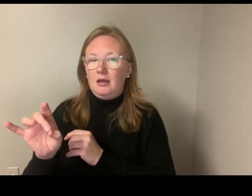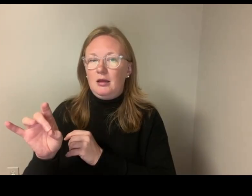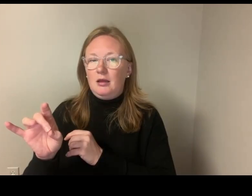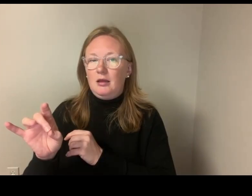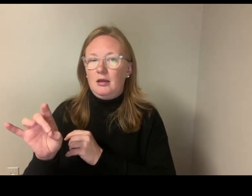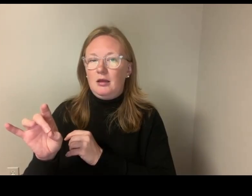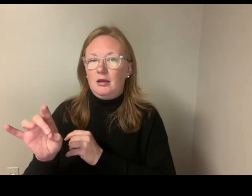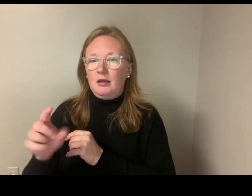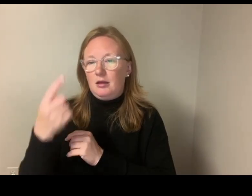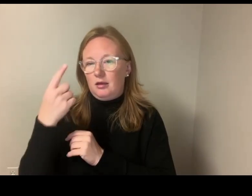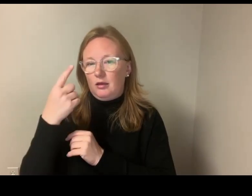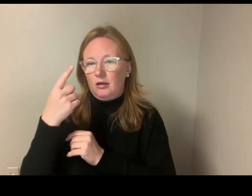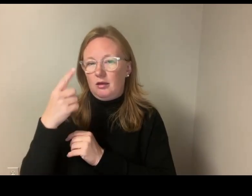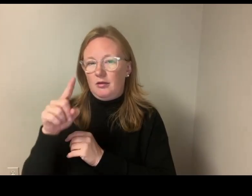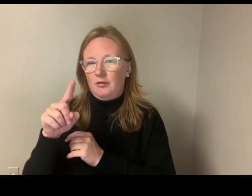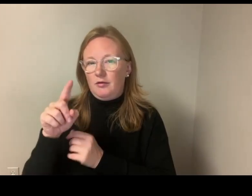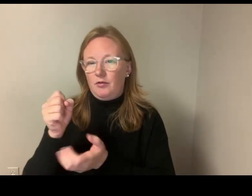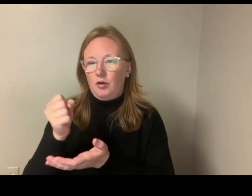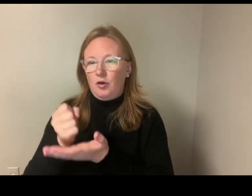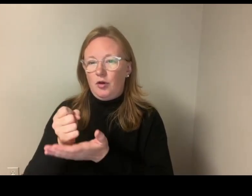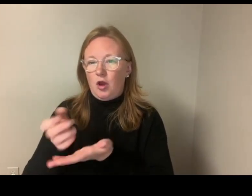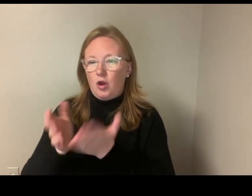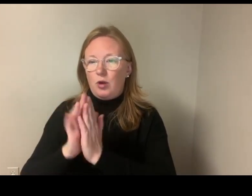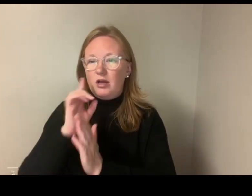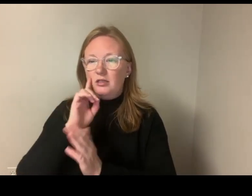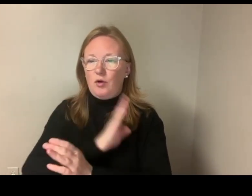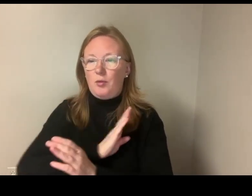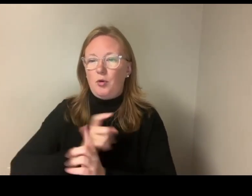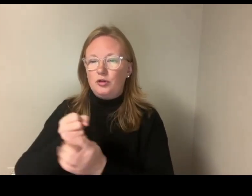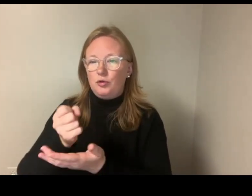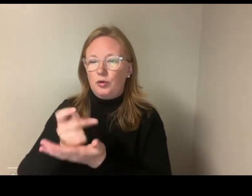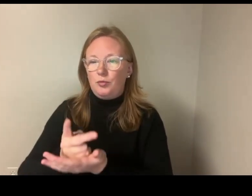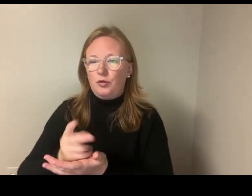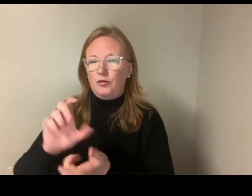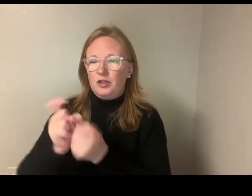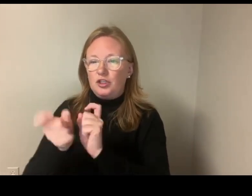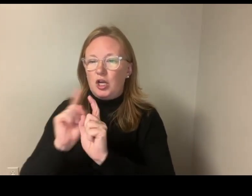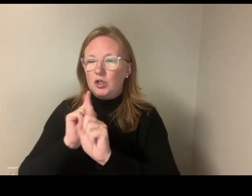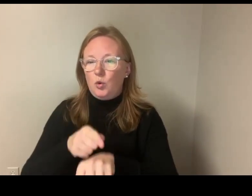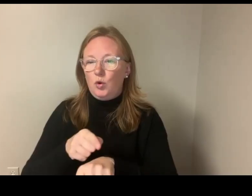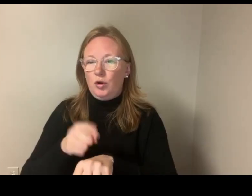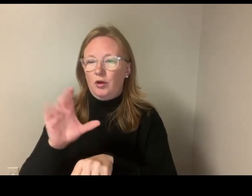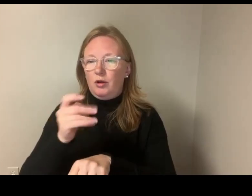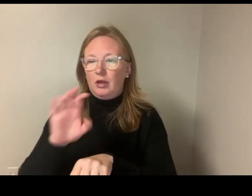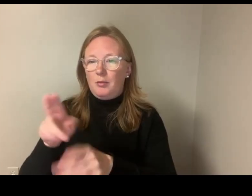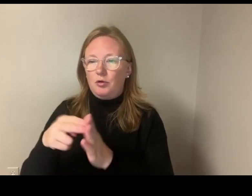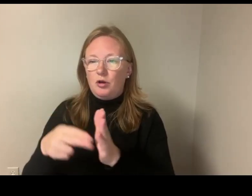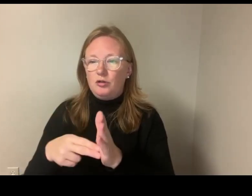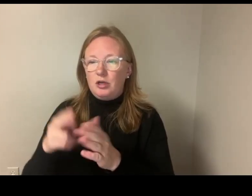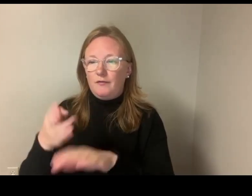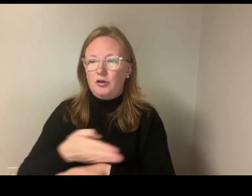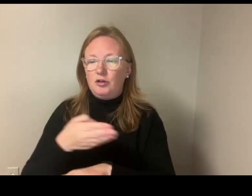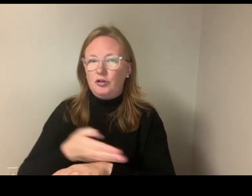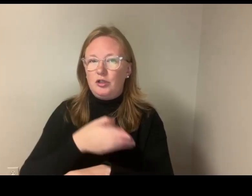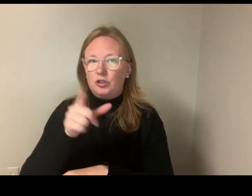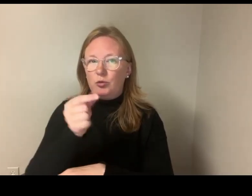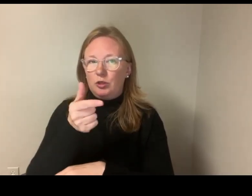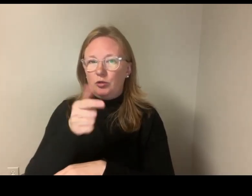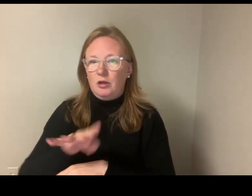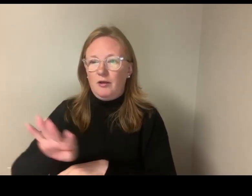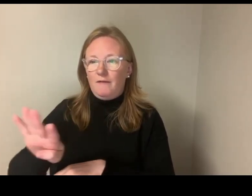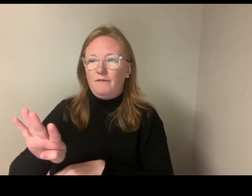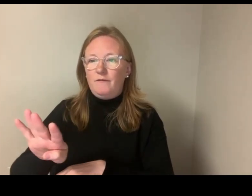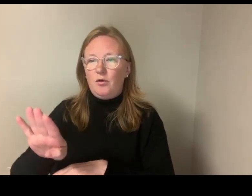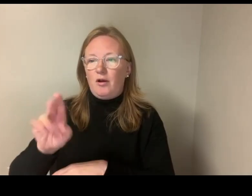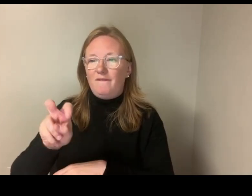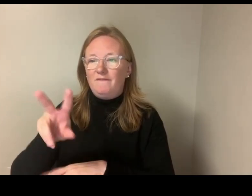Resolution number 88 is a request for the board to approve a change order of a capital contract for construction of the 2024